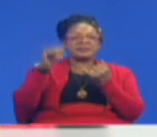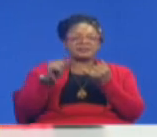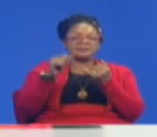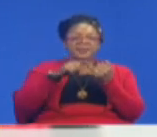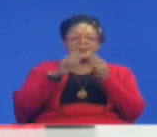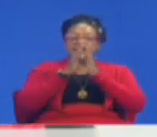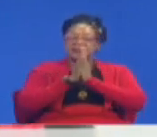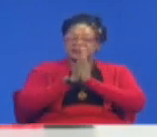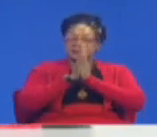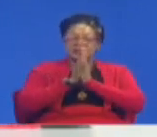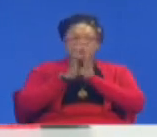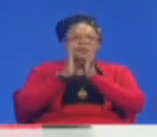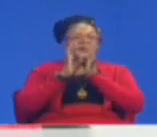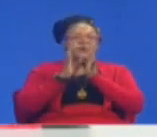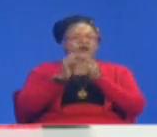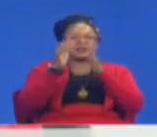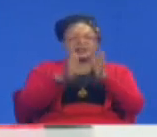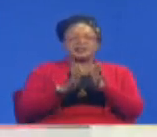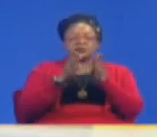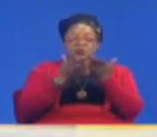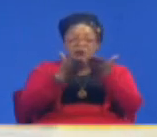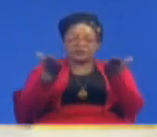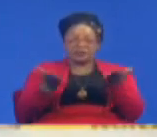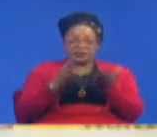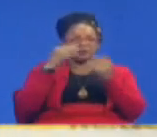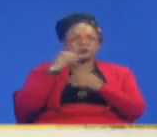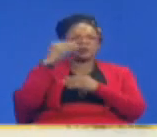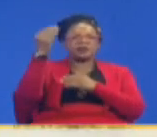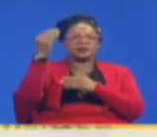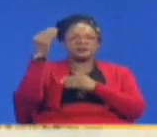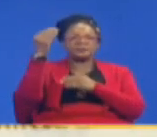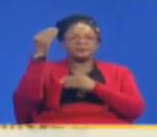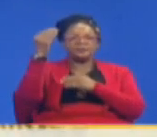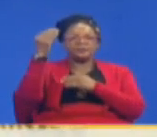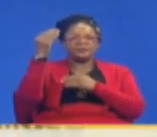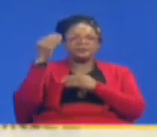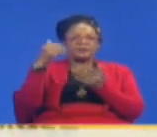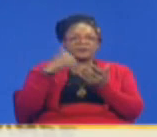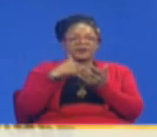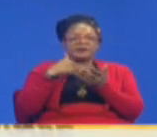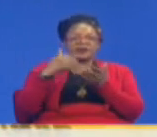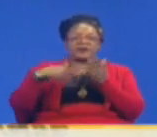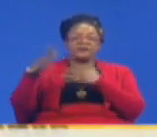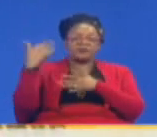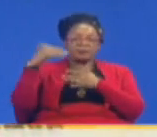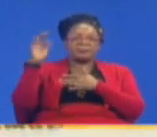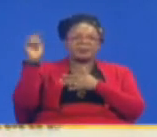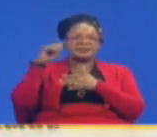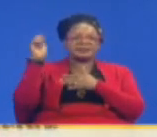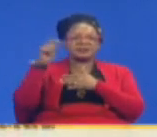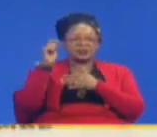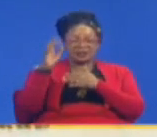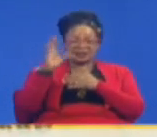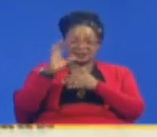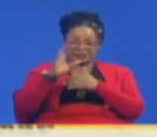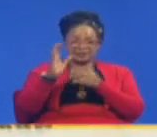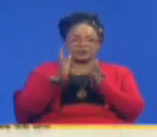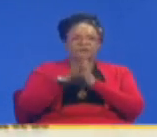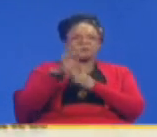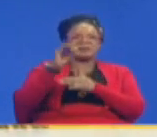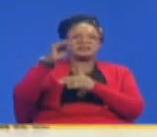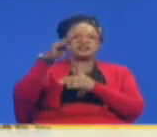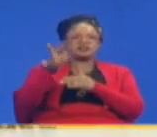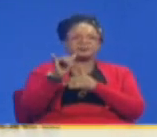and cultural leaders witnessed the swearing-in. Despite the attendance of former presidential candidates John Katumba and Fred Mwesije,